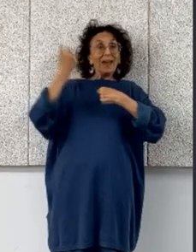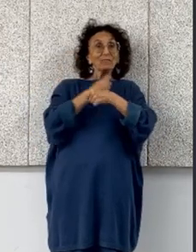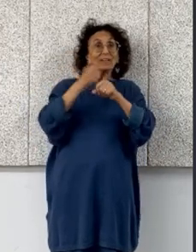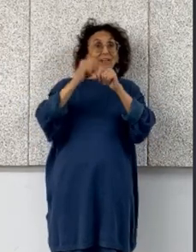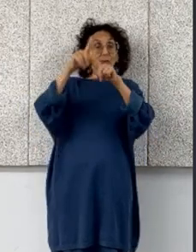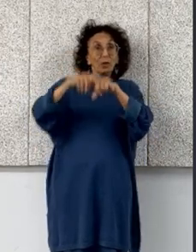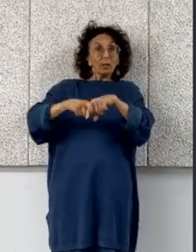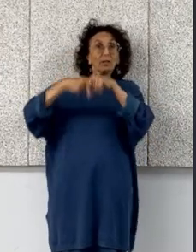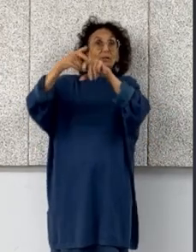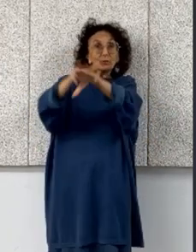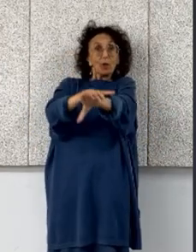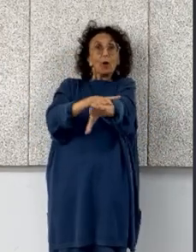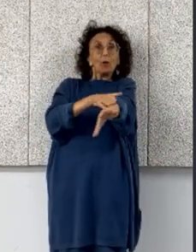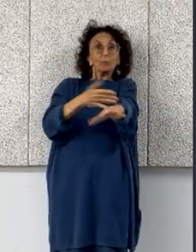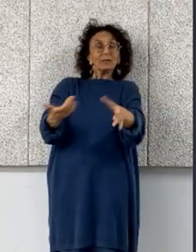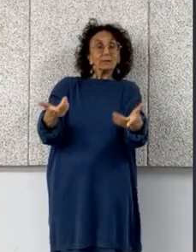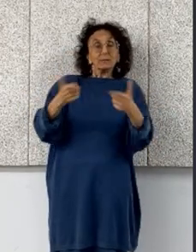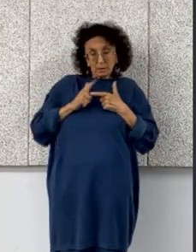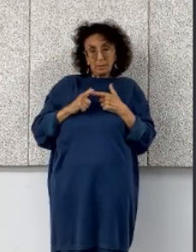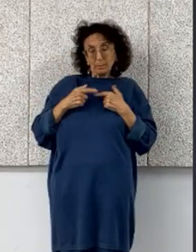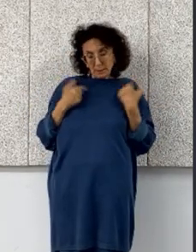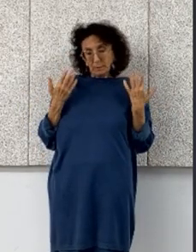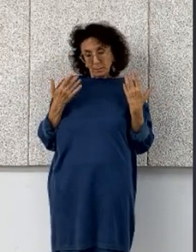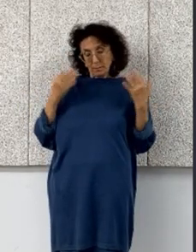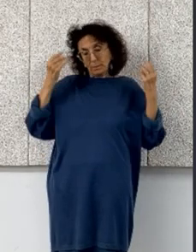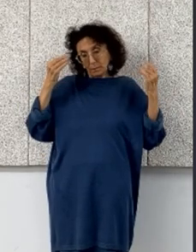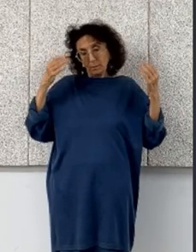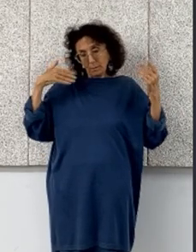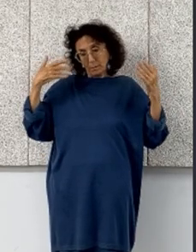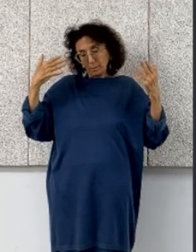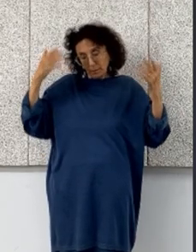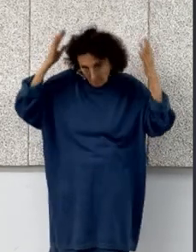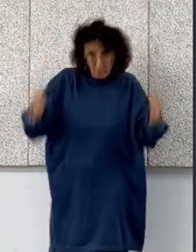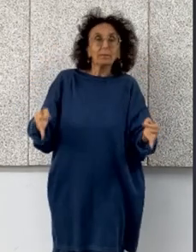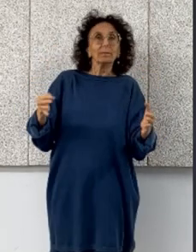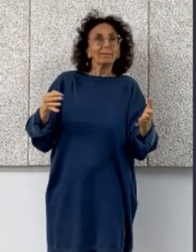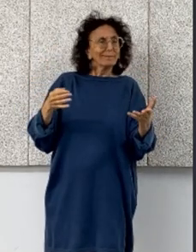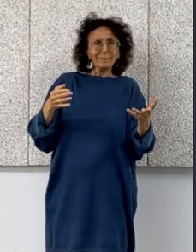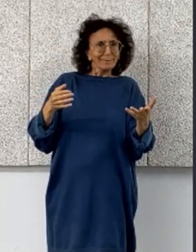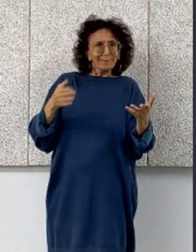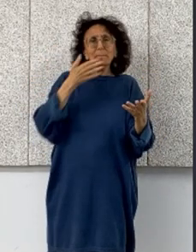Yeah, absolutely, absolutely, yeah. Are there,